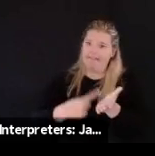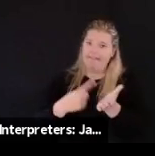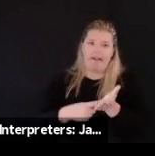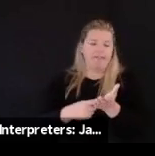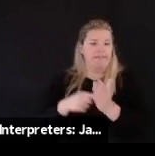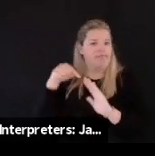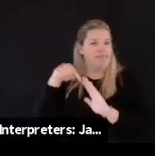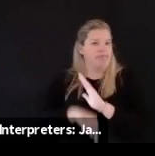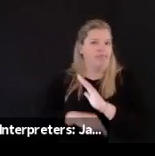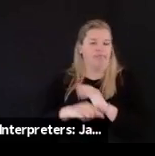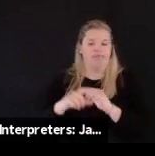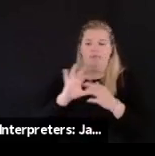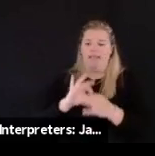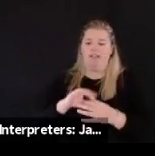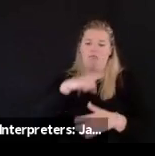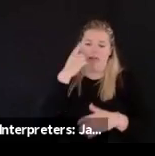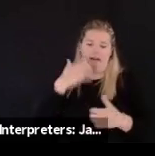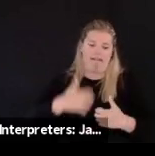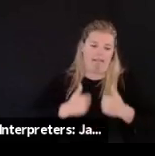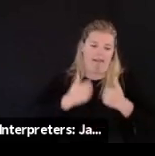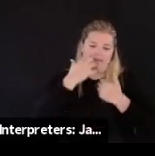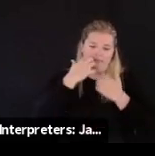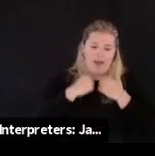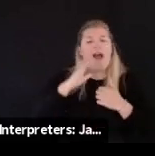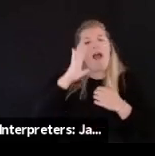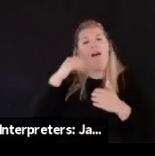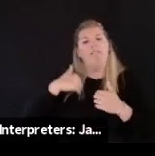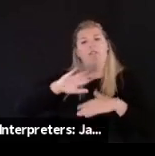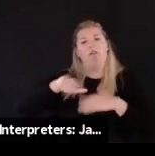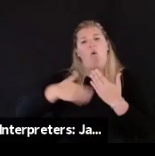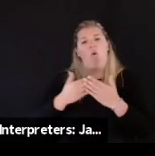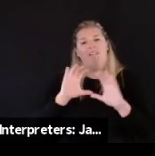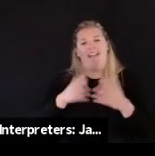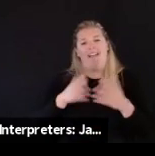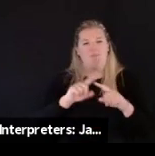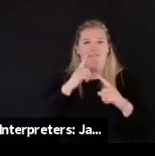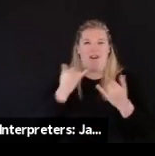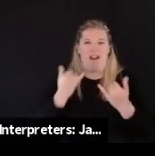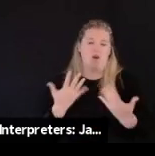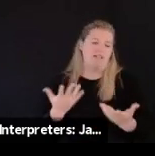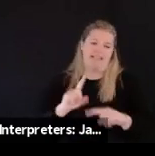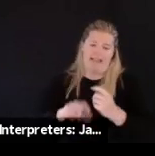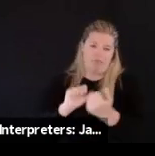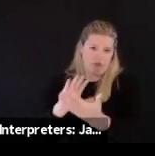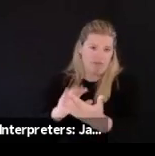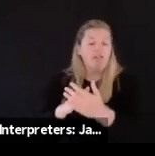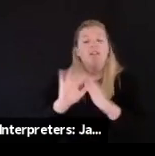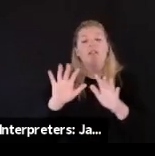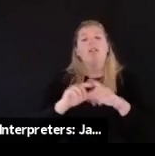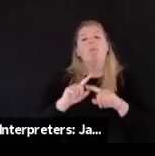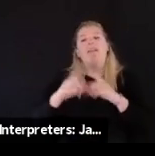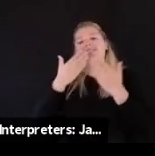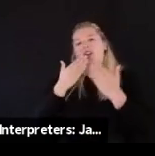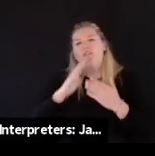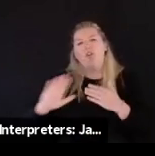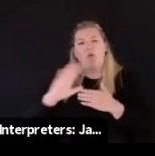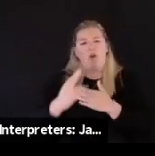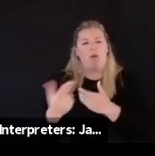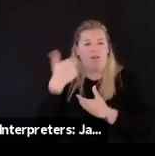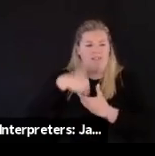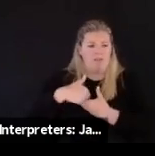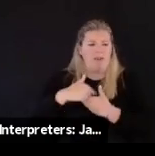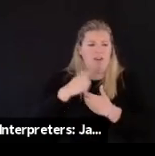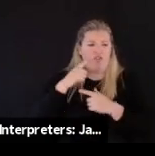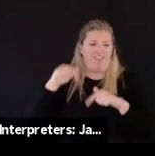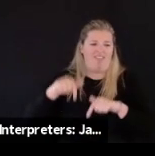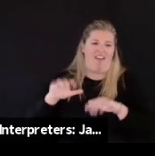this, but for right now, I just wanted to make sure that I address this, okay? So thank you once again for your participation in that